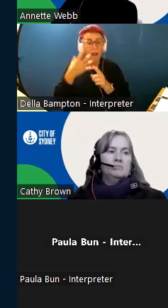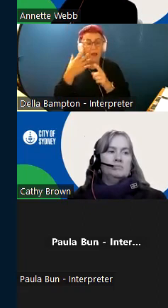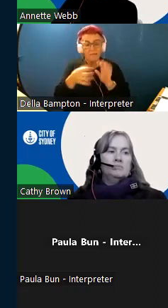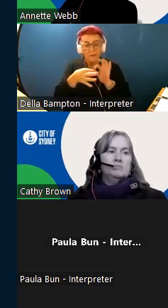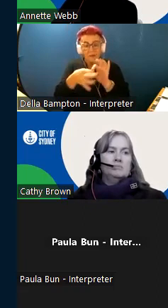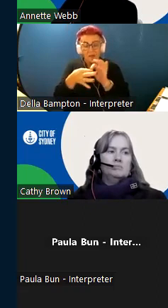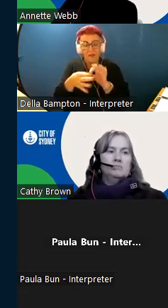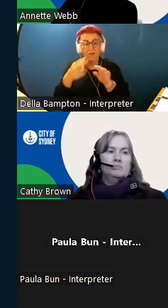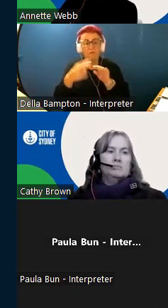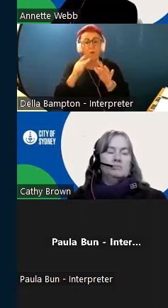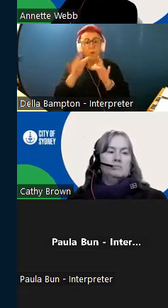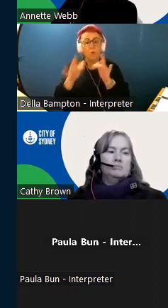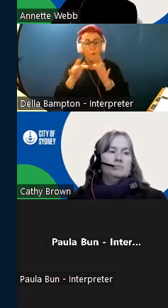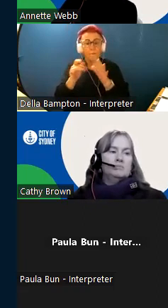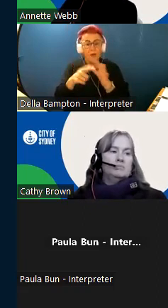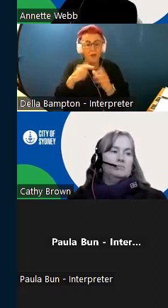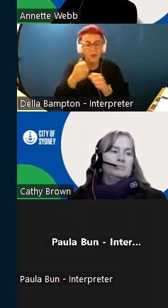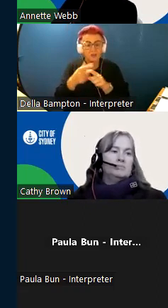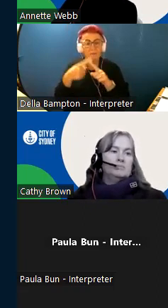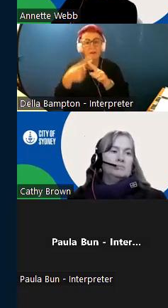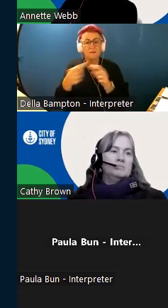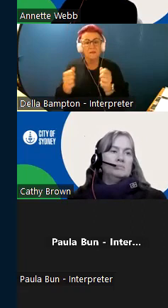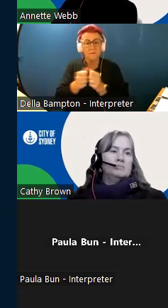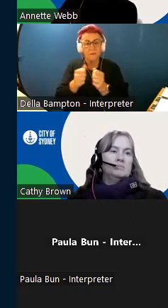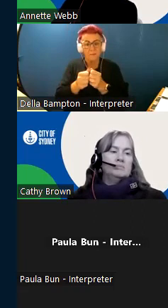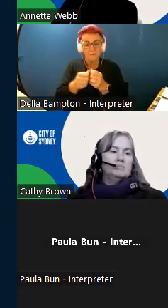Workspaces webpage and all the documents that are there.